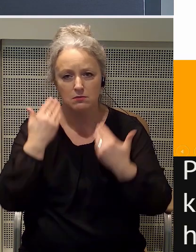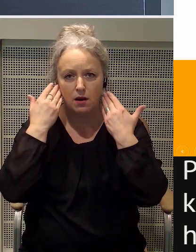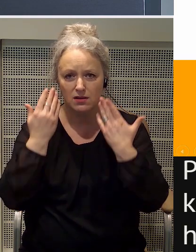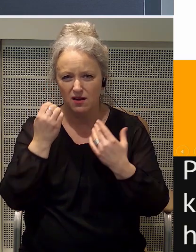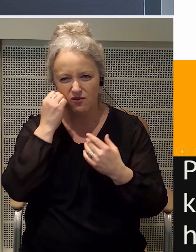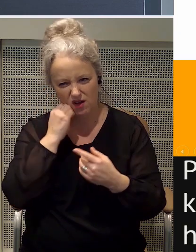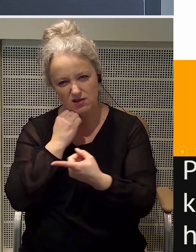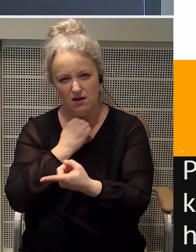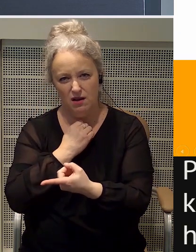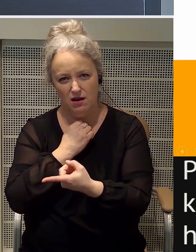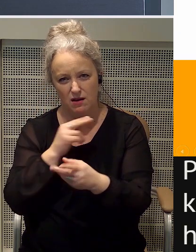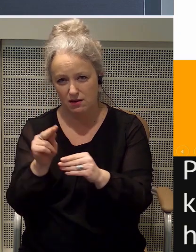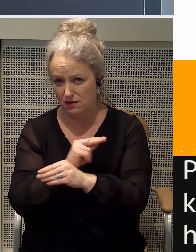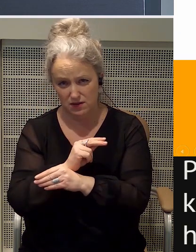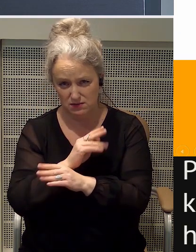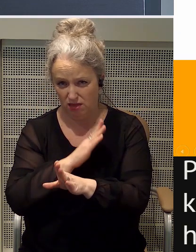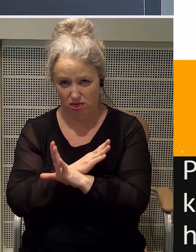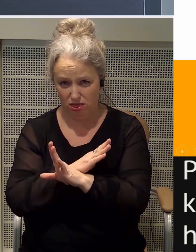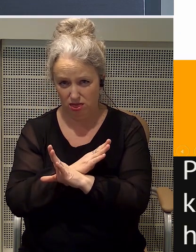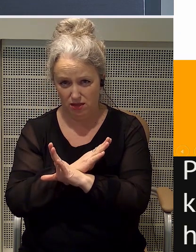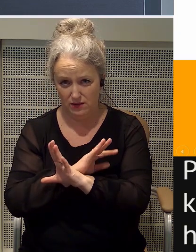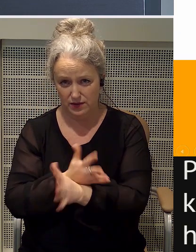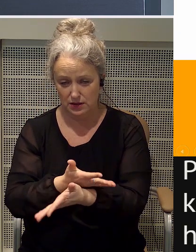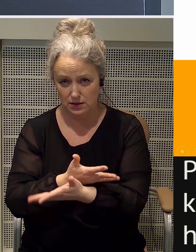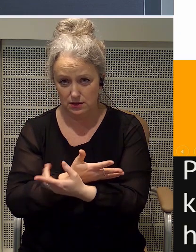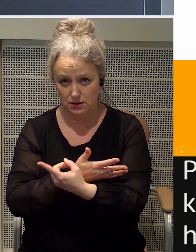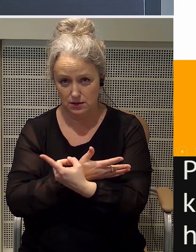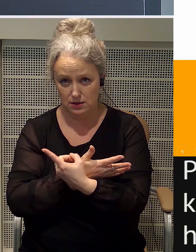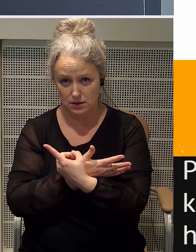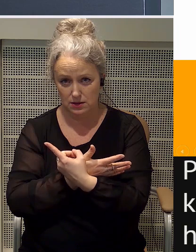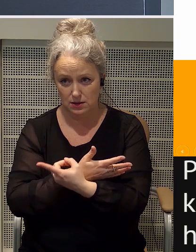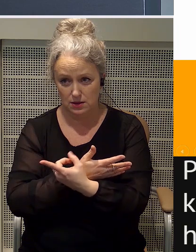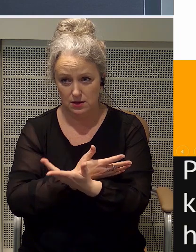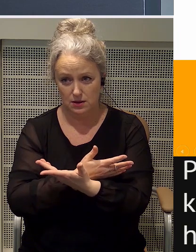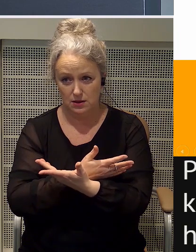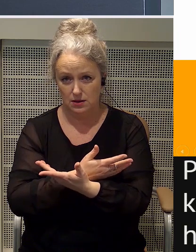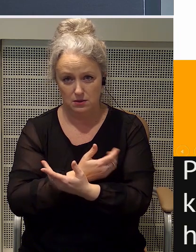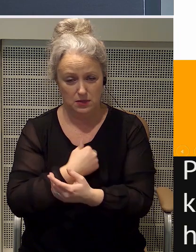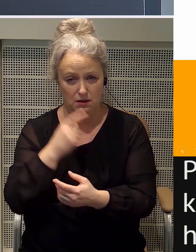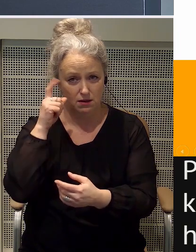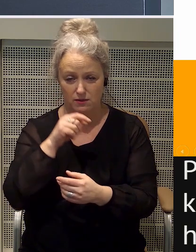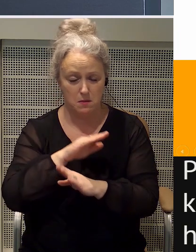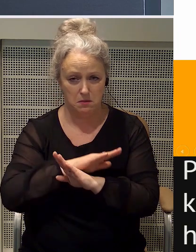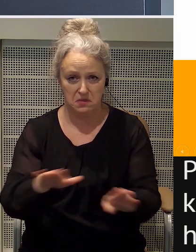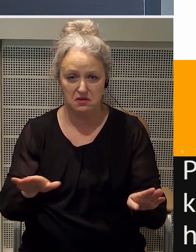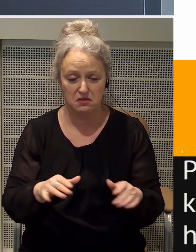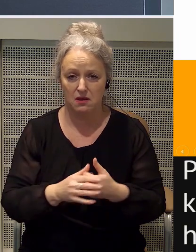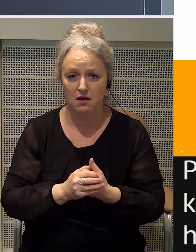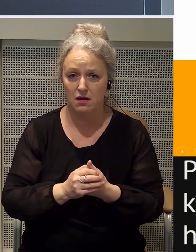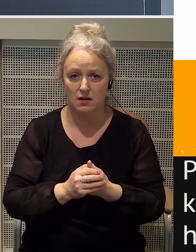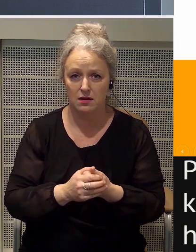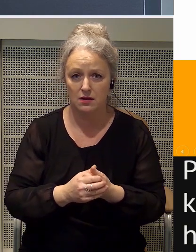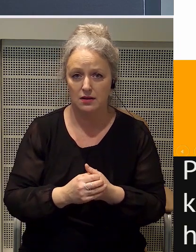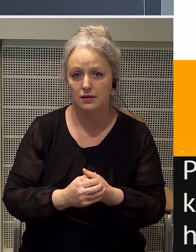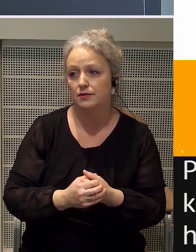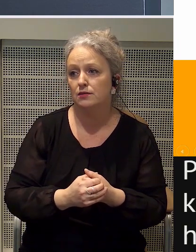anymore. Now, Kaia is 25 years old. Is she too old for a treatment? I